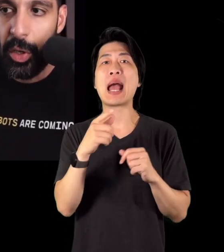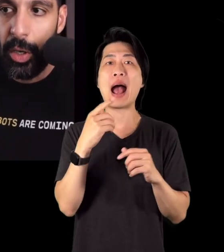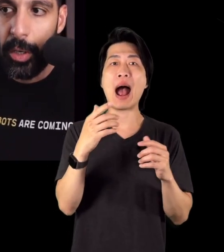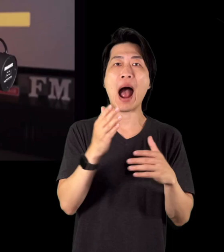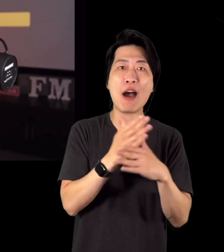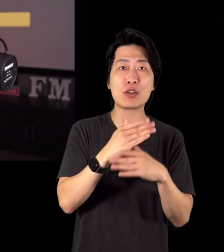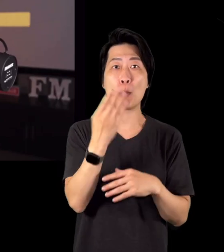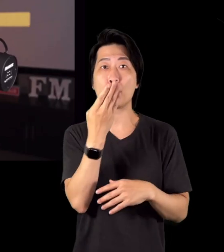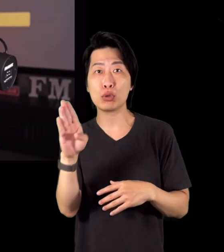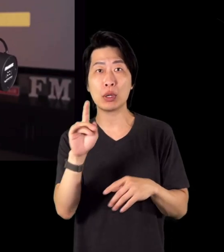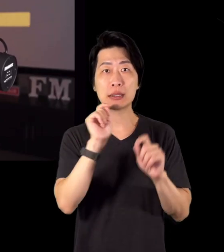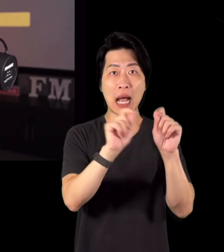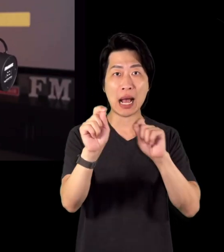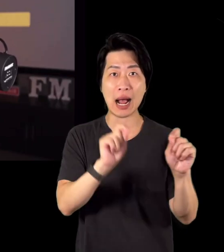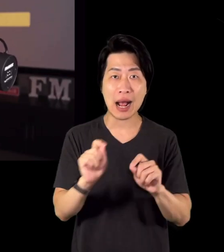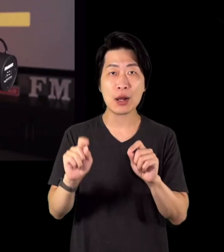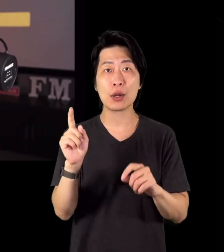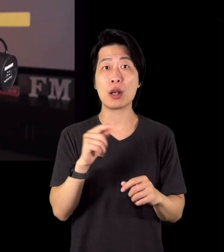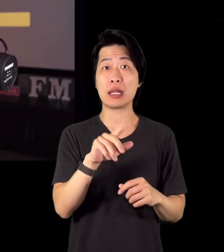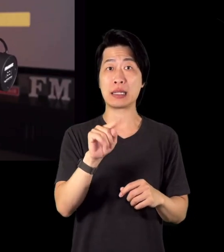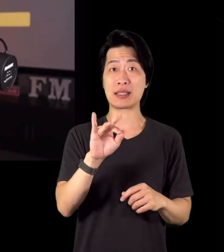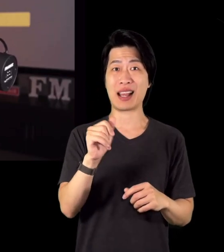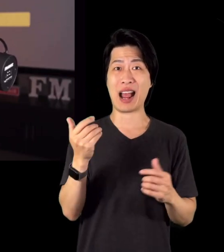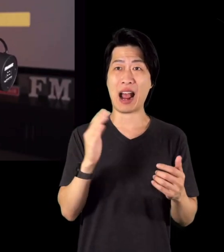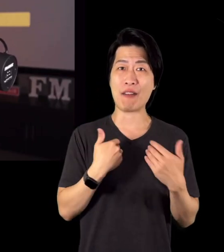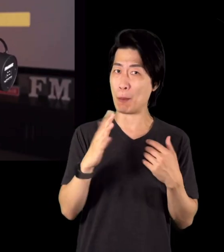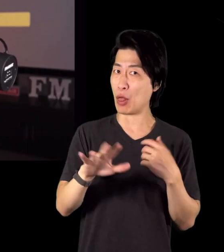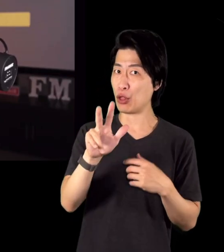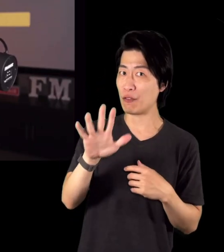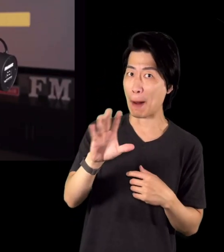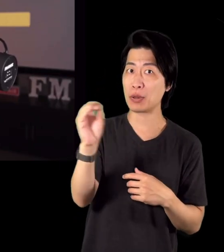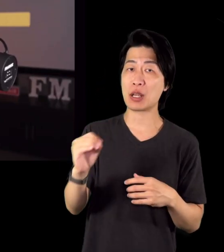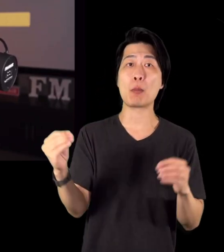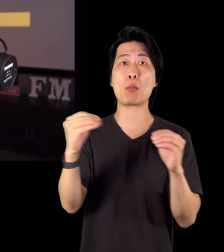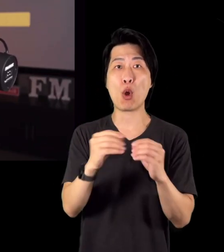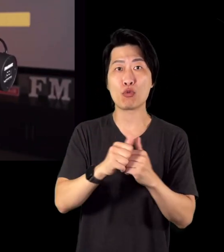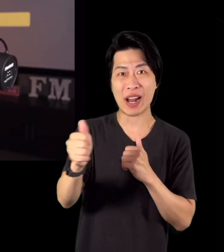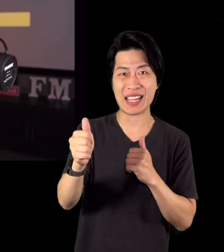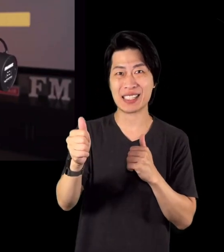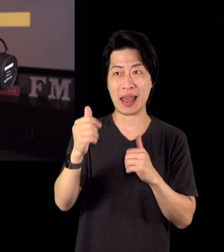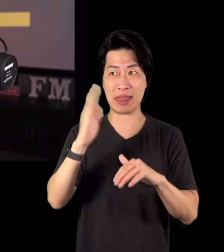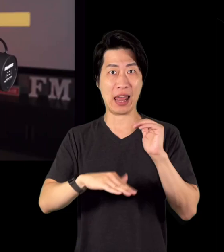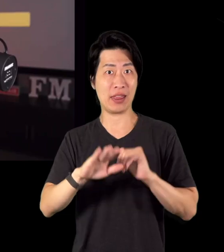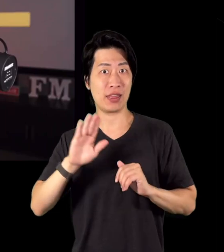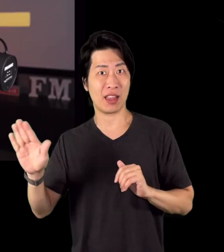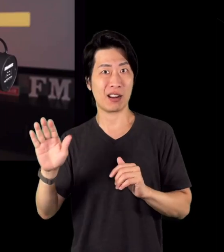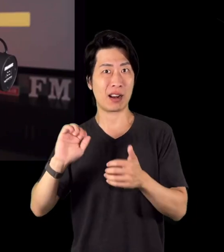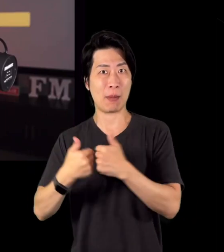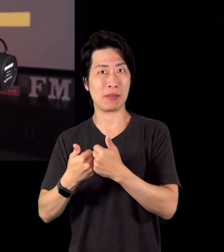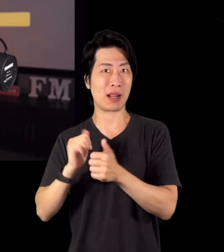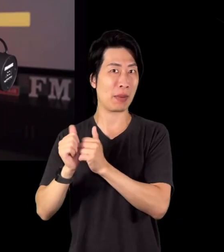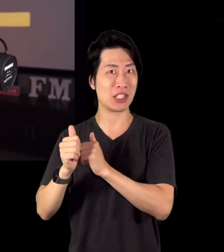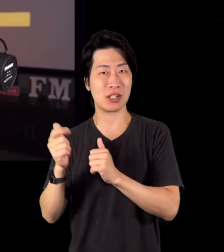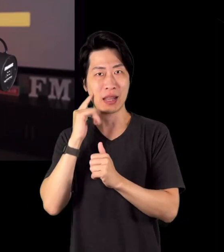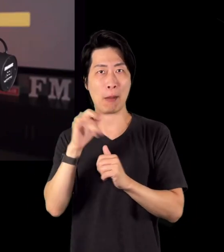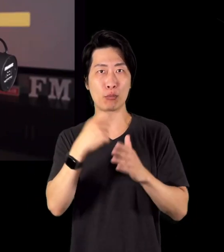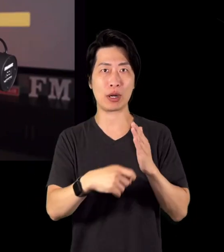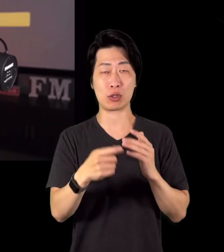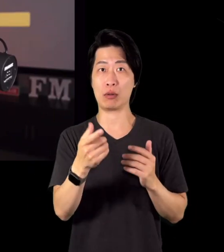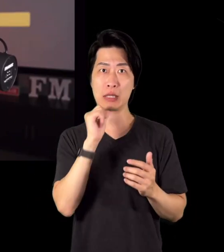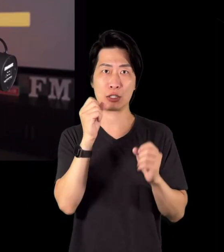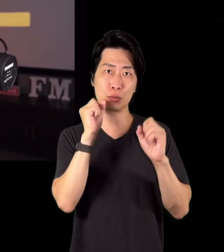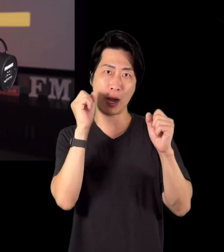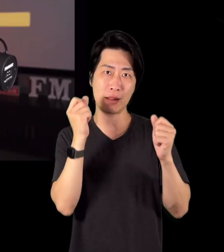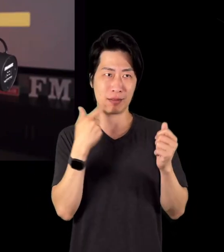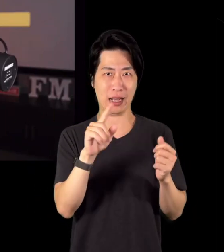dots are, Tesla has about 35% more range than the competition in that price bracket. And so it shouldn't come as a surprise that Tesla is performing extremely